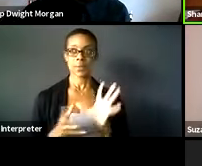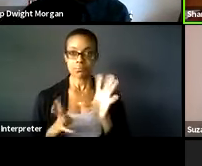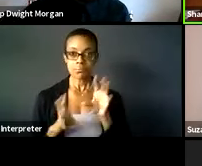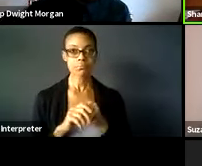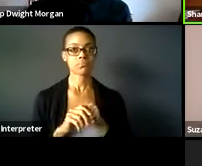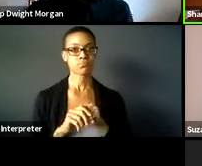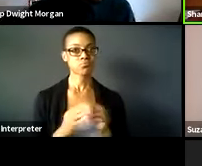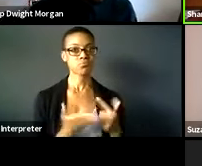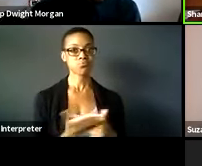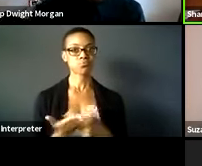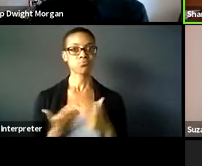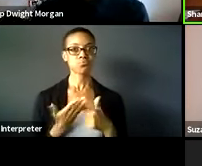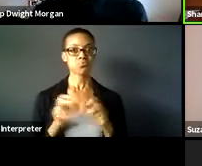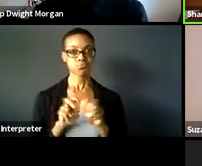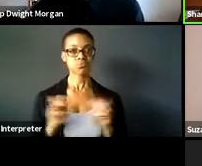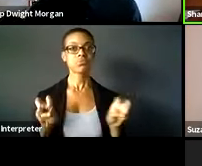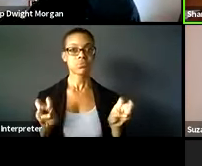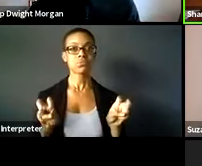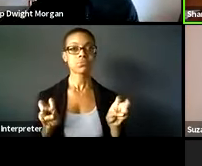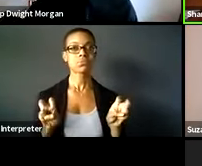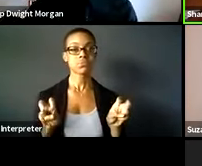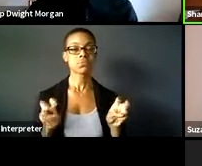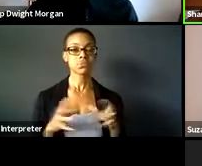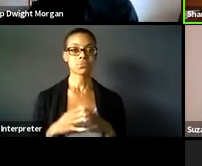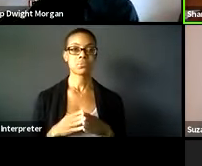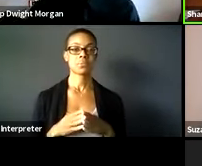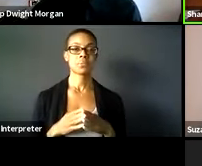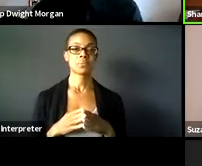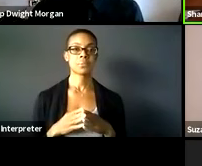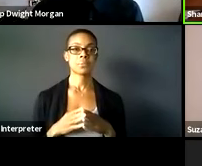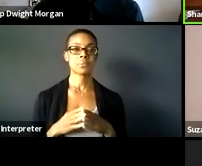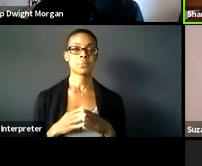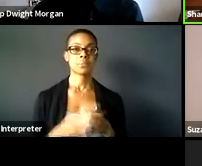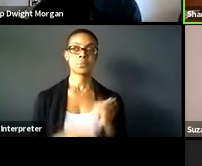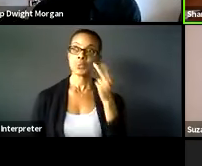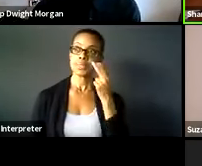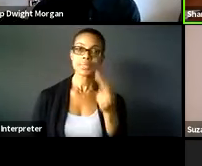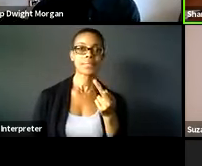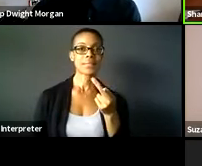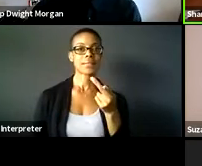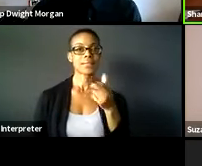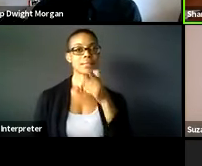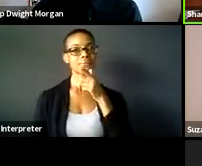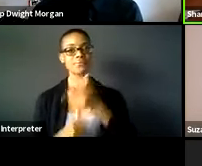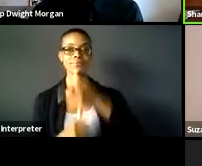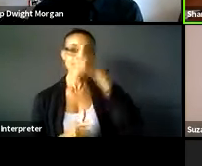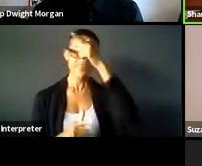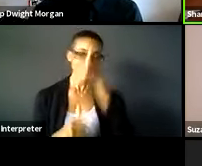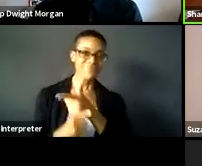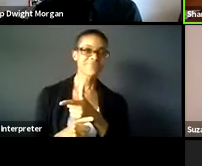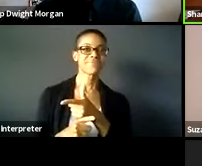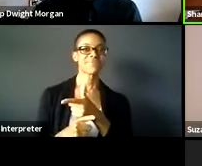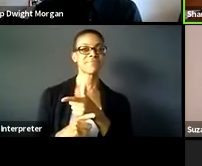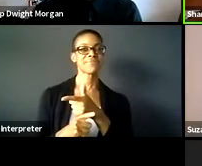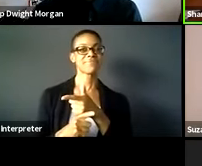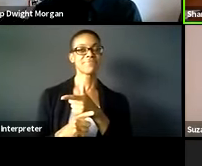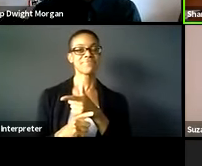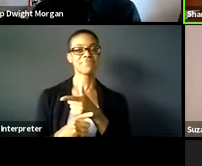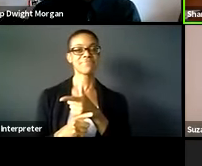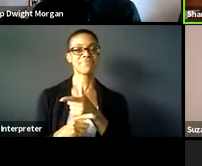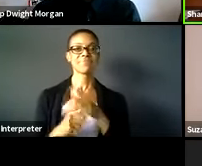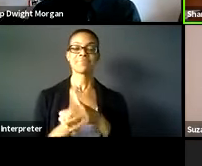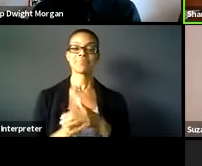discussion and to be able to see my brothers and sisters. I'm an